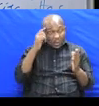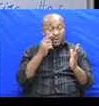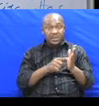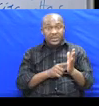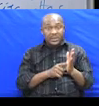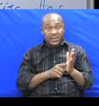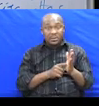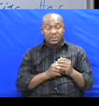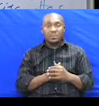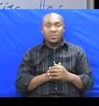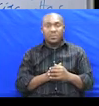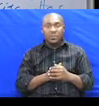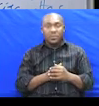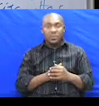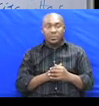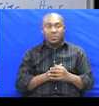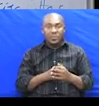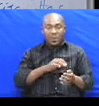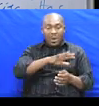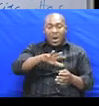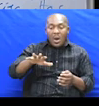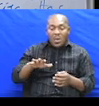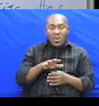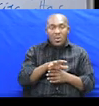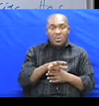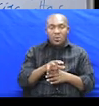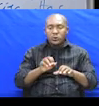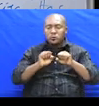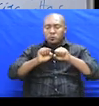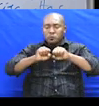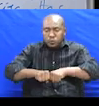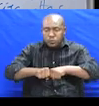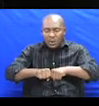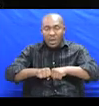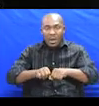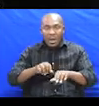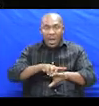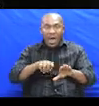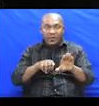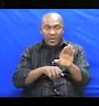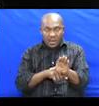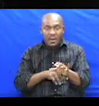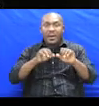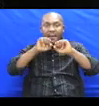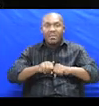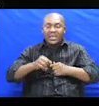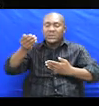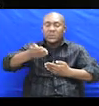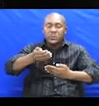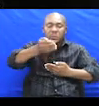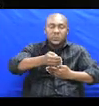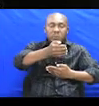When we say African colonies were expected to be self-supporting, it means the colonized